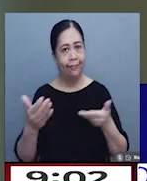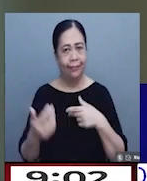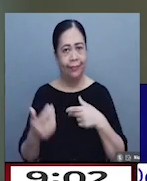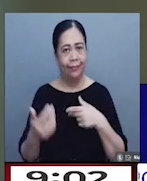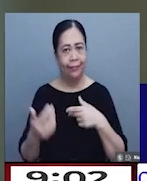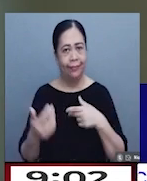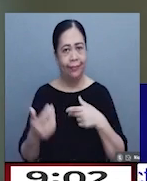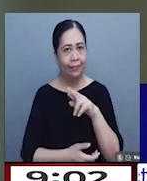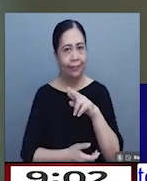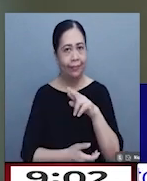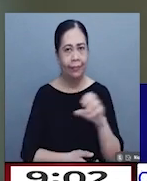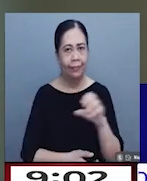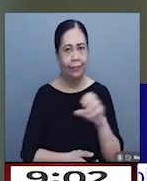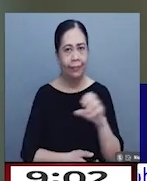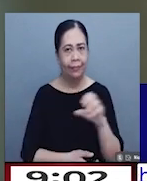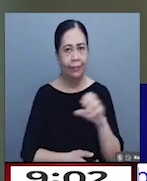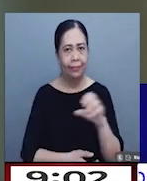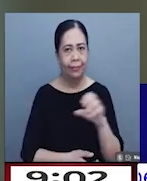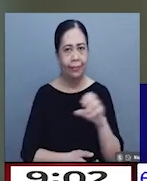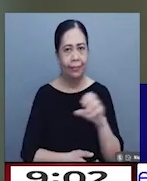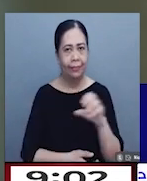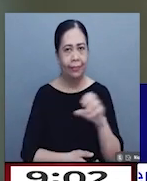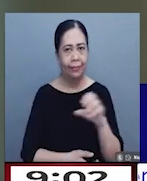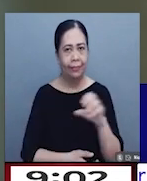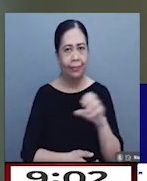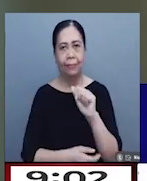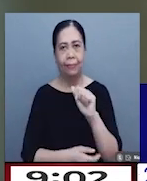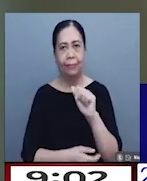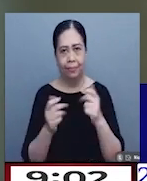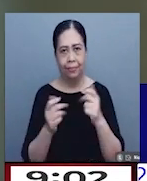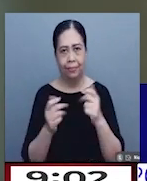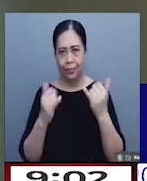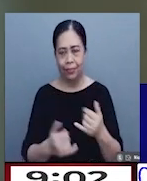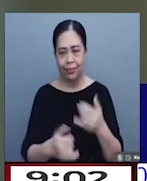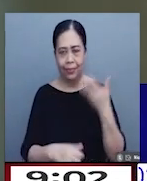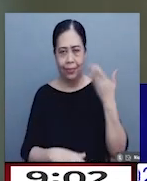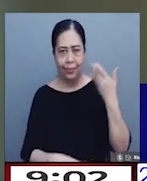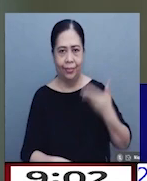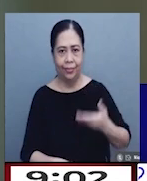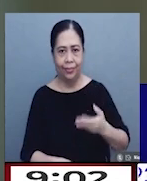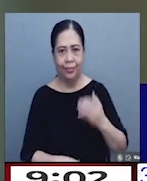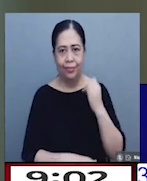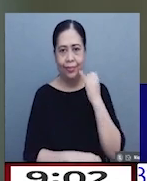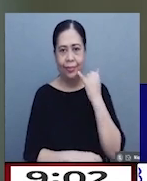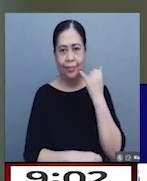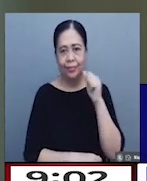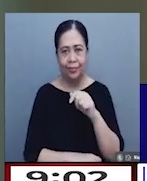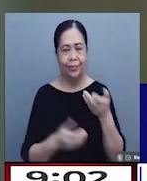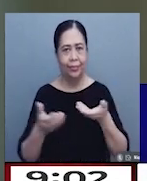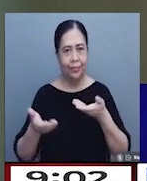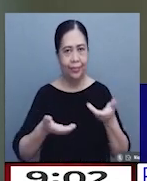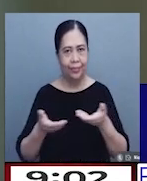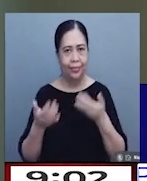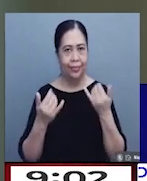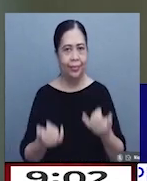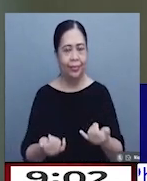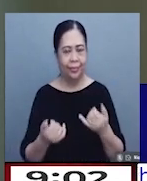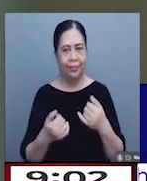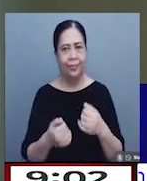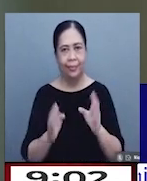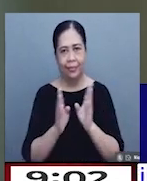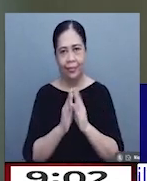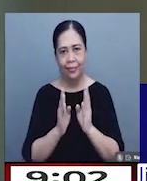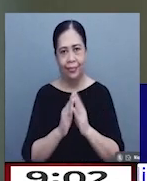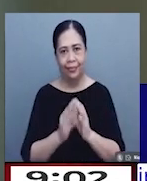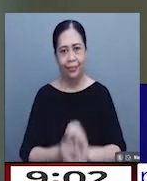us on-site and online today. Ako po si Janine Almeda, ang inyong moderator for today's press briefing.